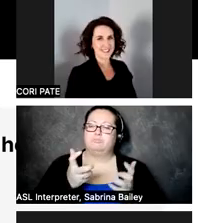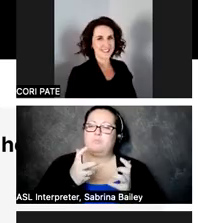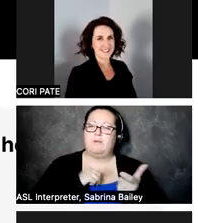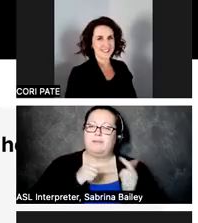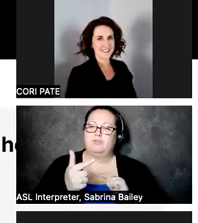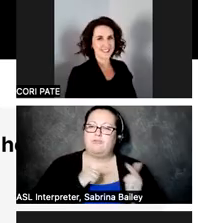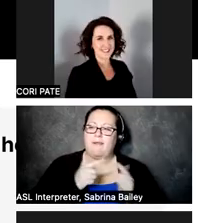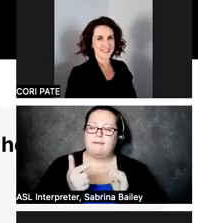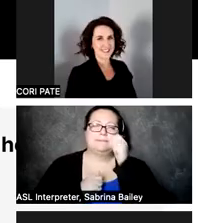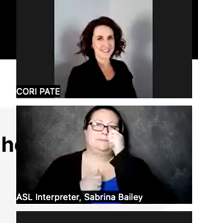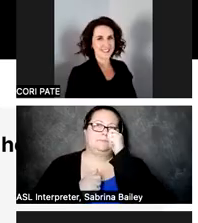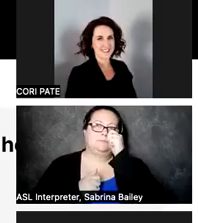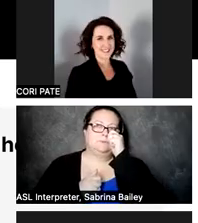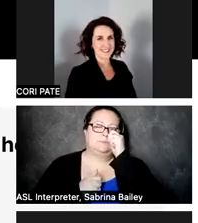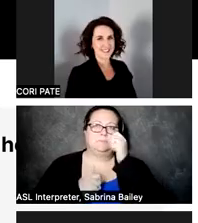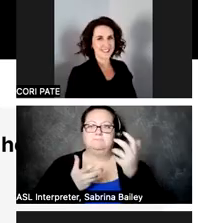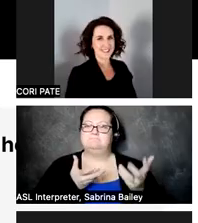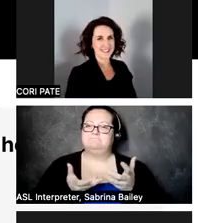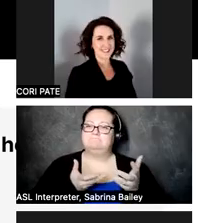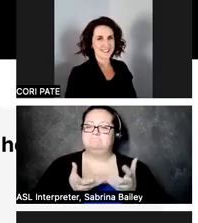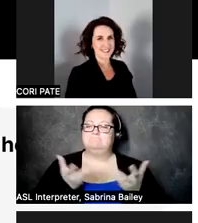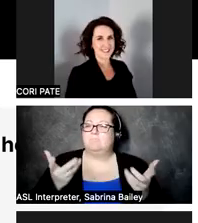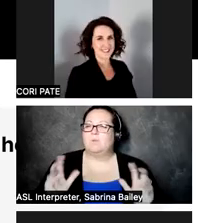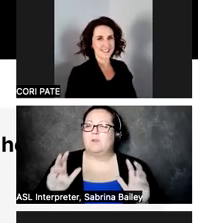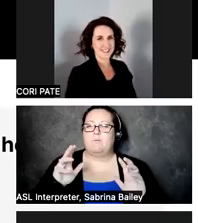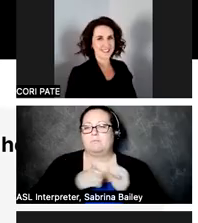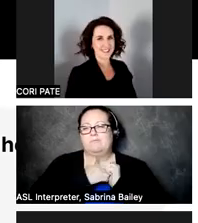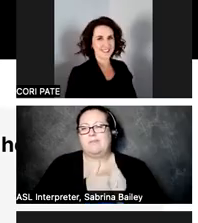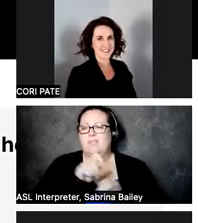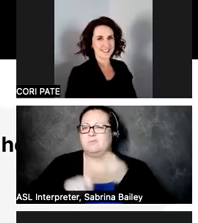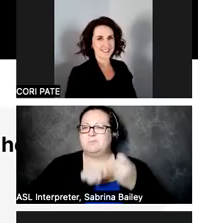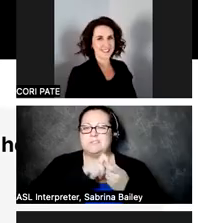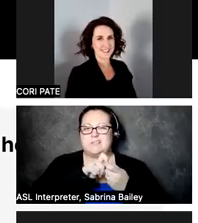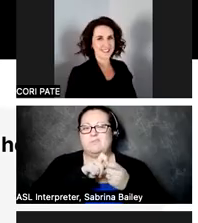interactive and we don't have to follow specifically